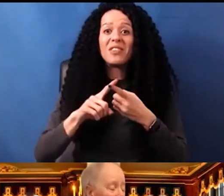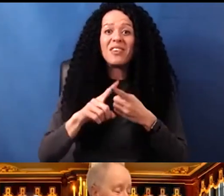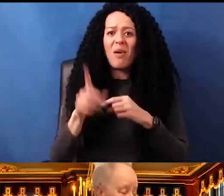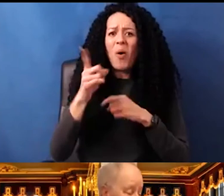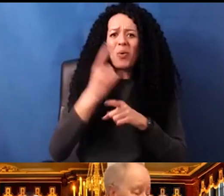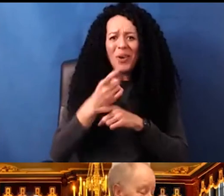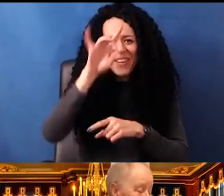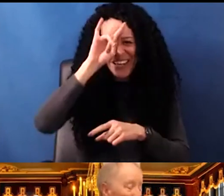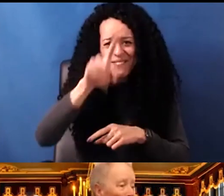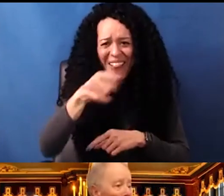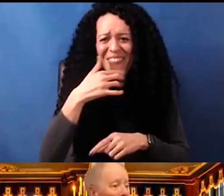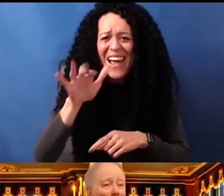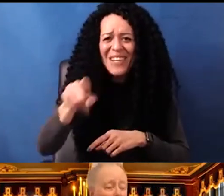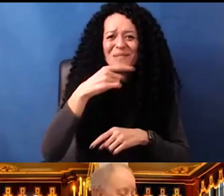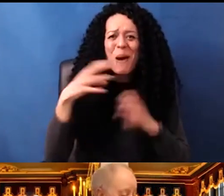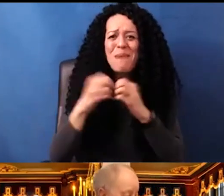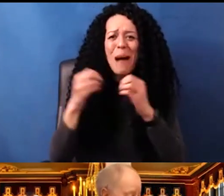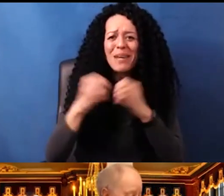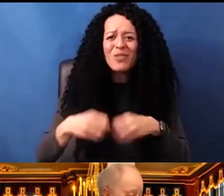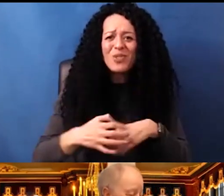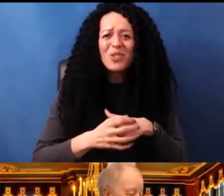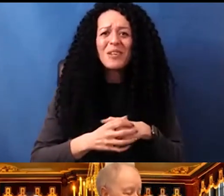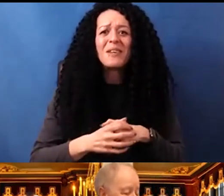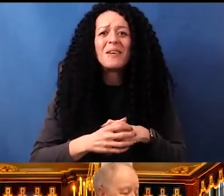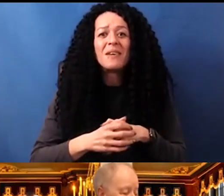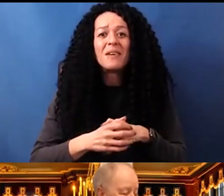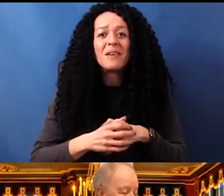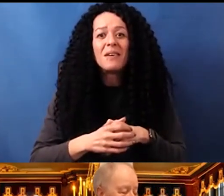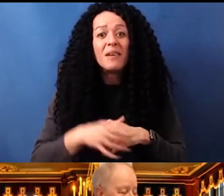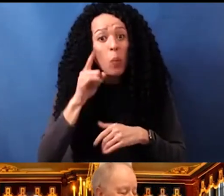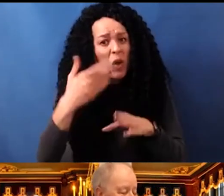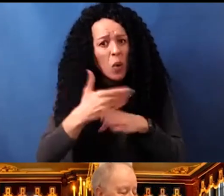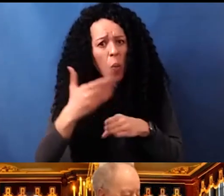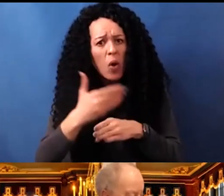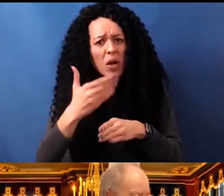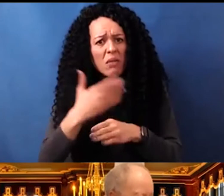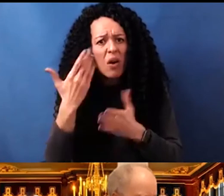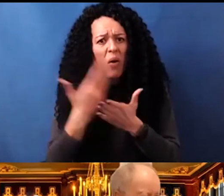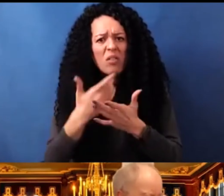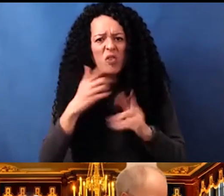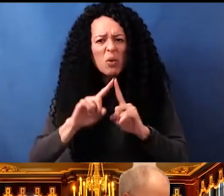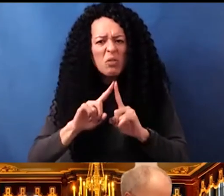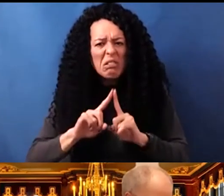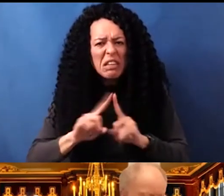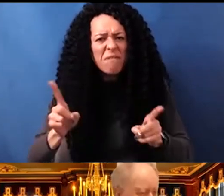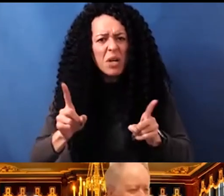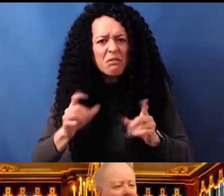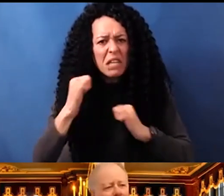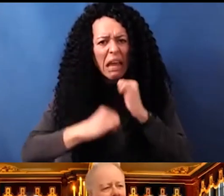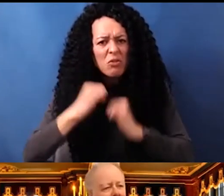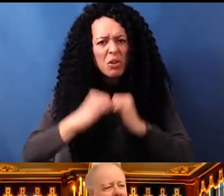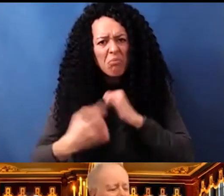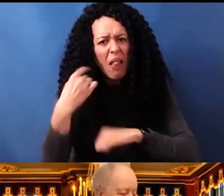devil. There you are, Babbage. Were you not working on your difference engine at that